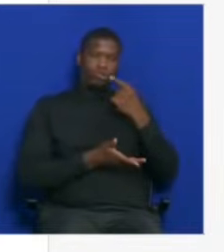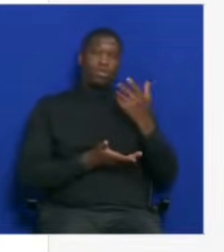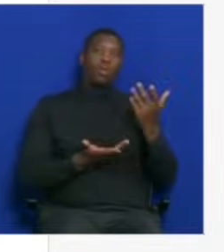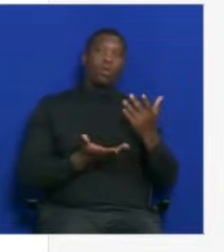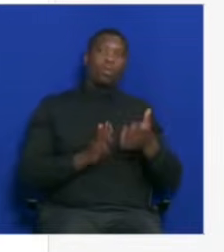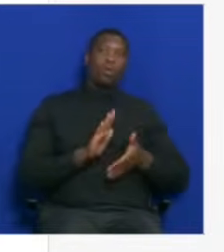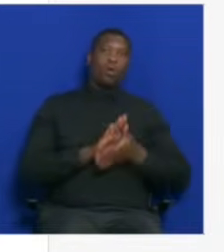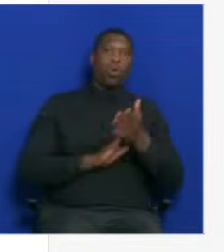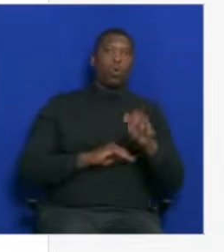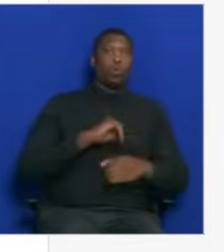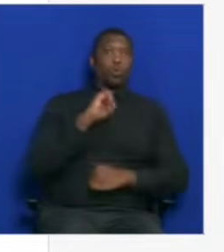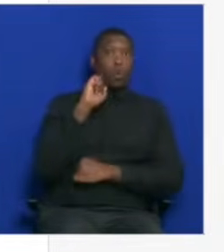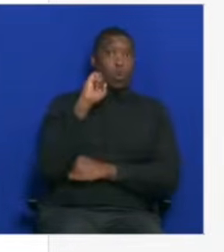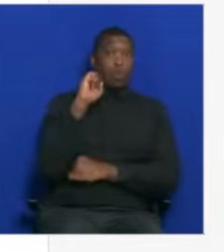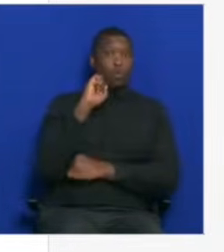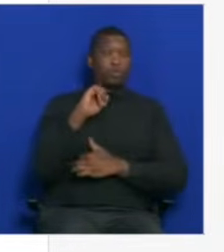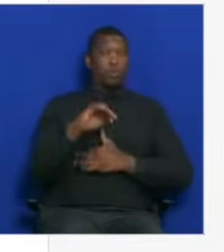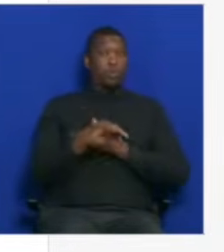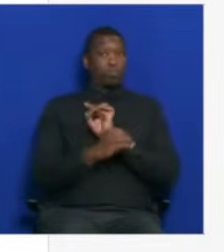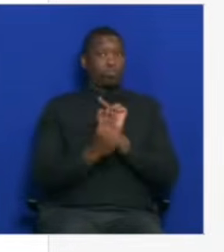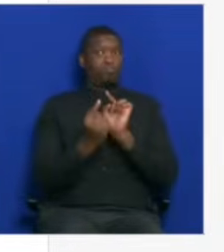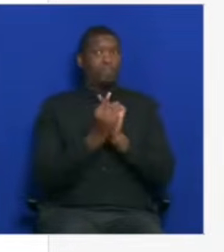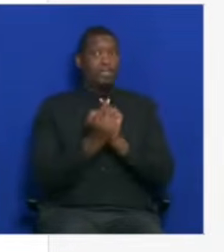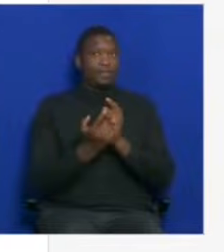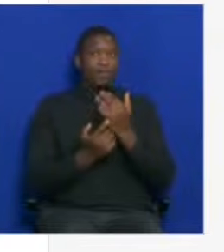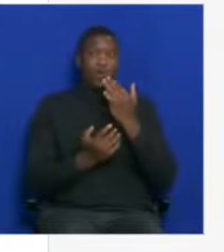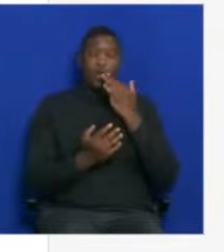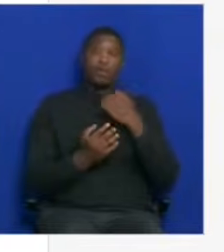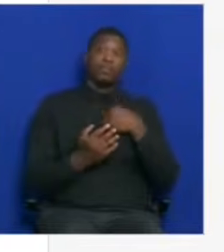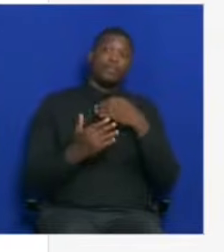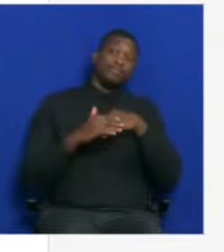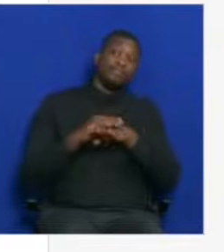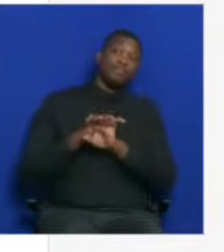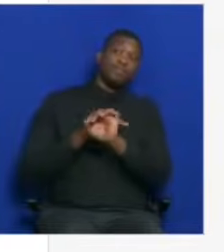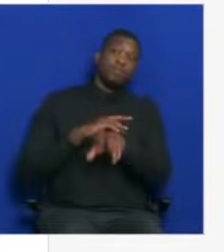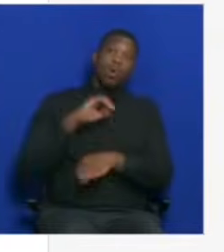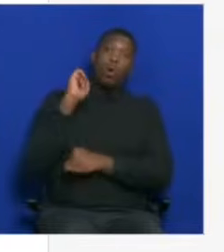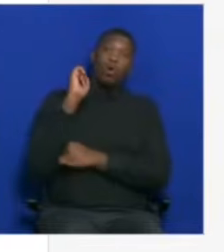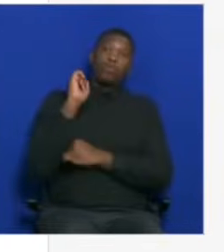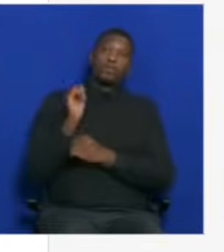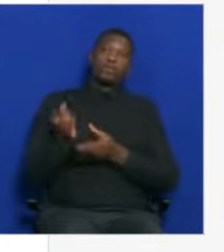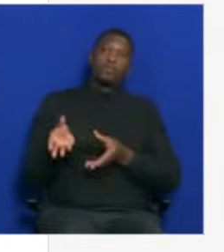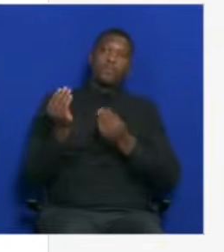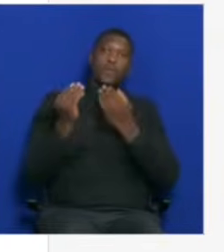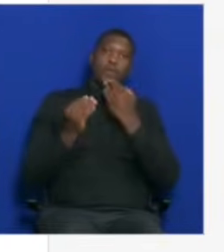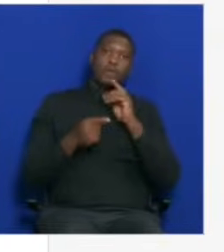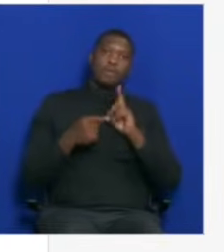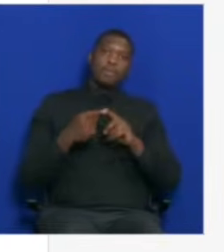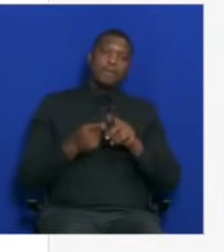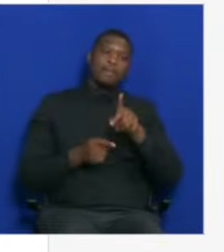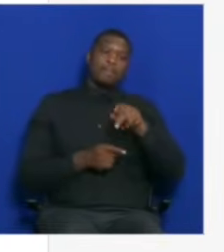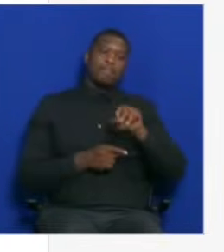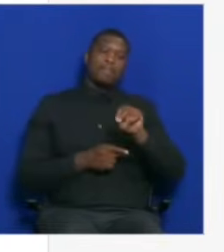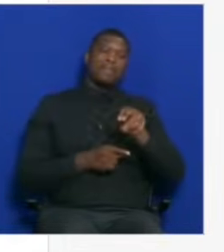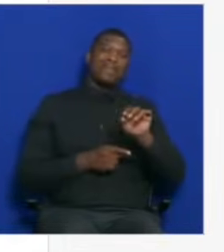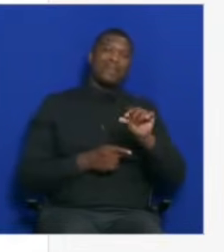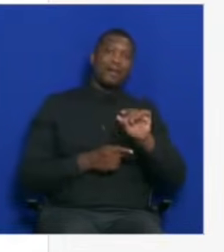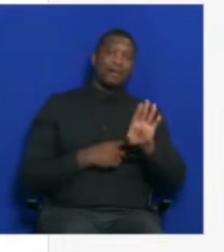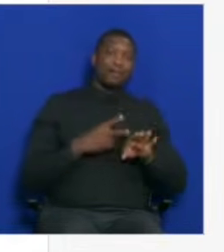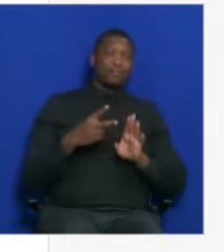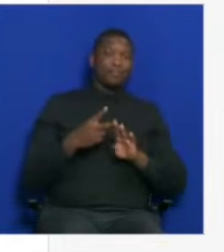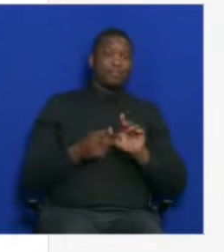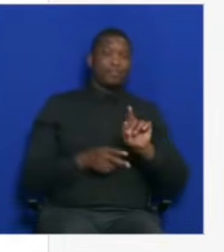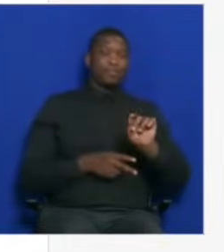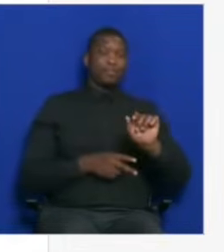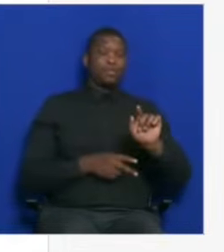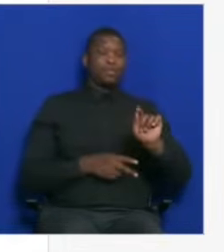wanted to see me. When I went to his office, I found Binang and Chabalala. The discussion was about White's report. Chabalala indicated